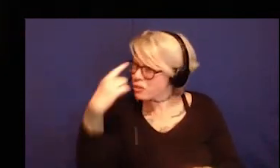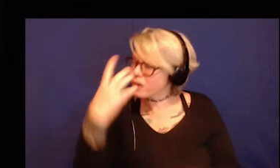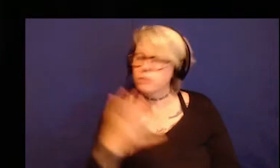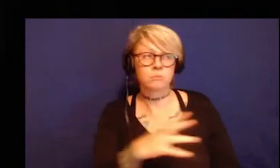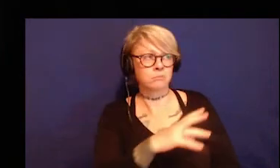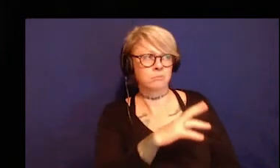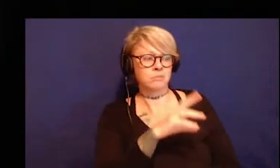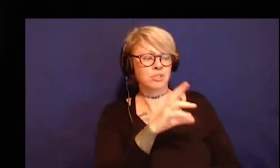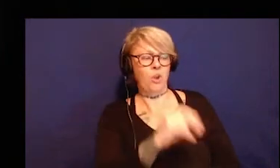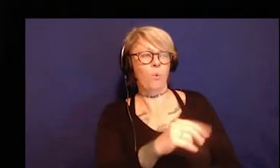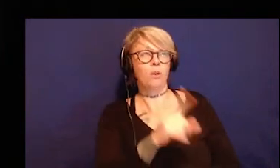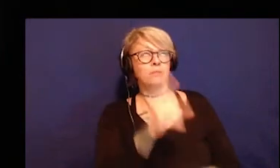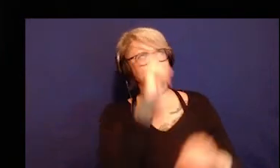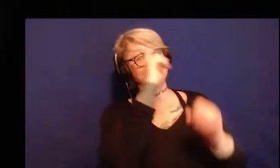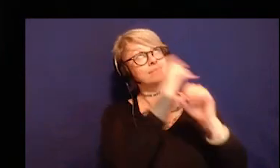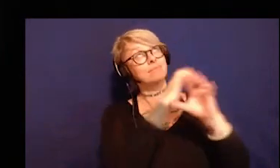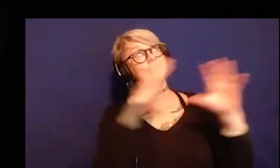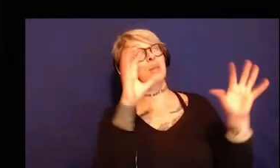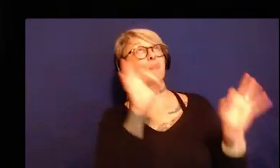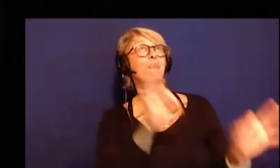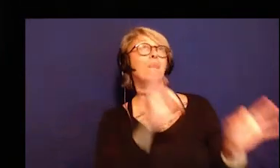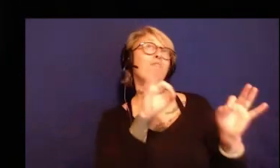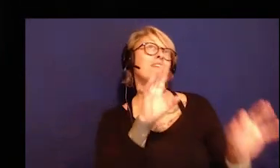you have an idealized image of what life there is like.